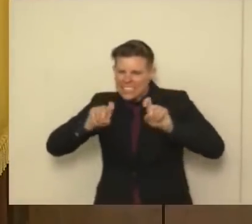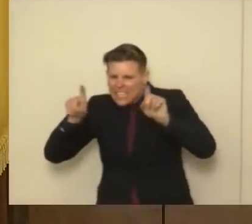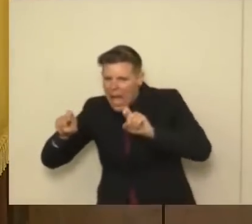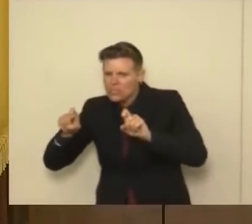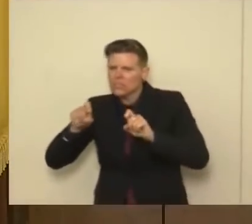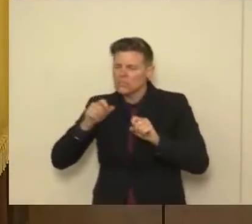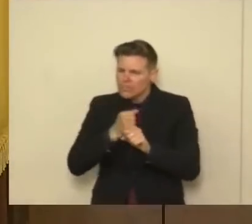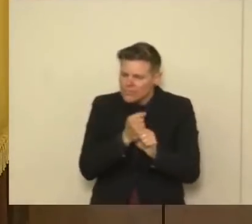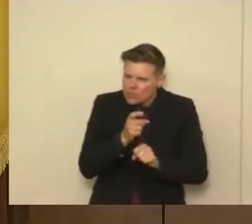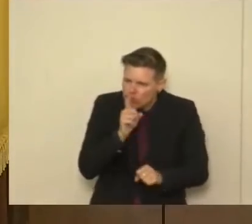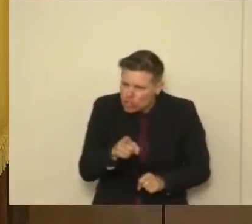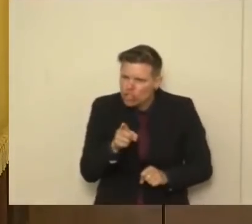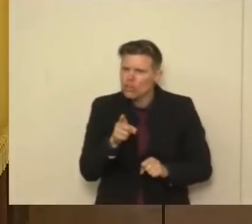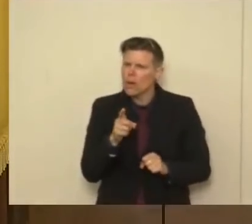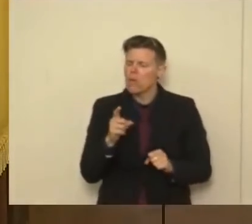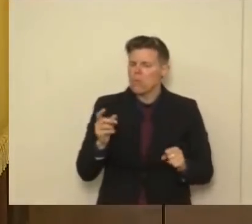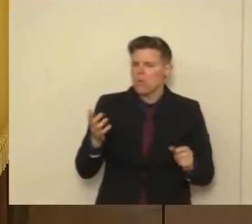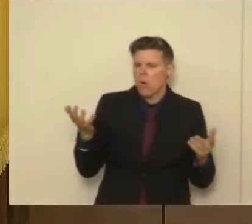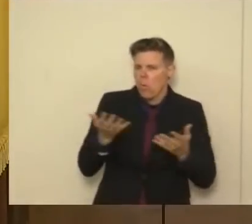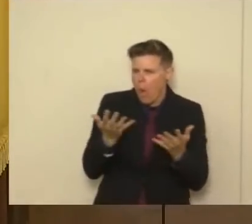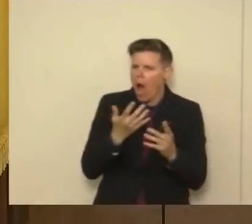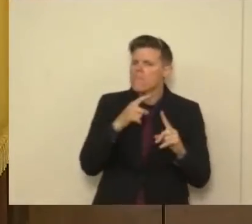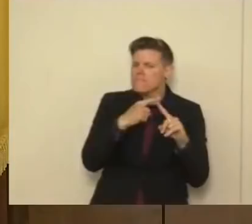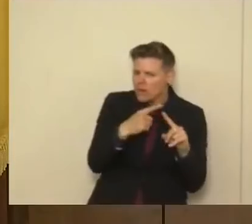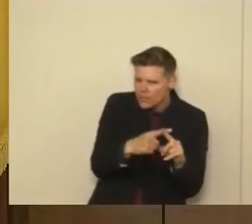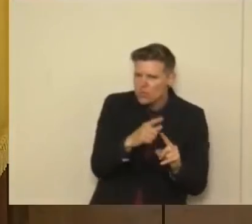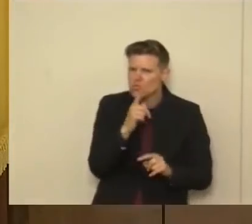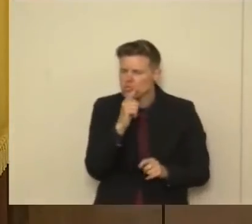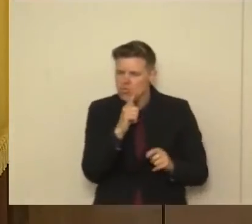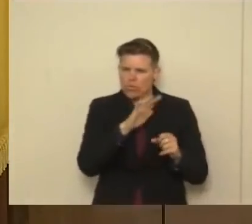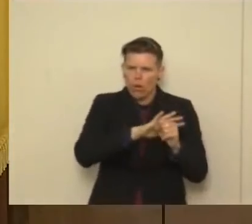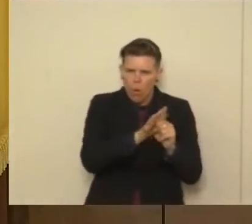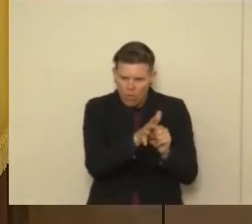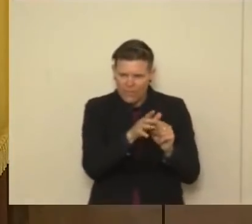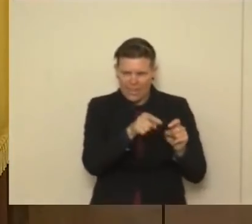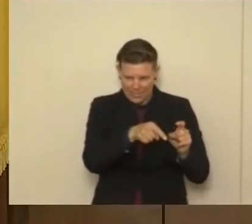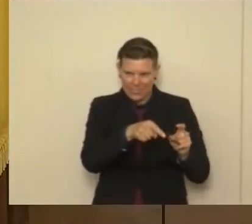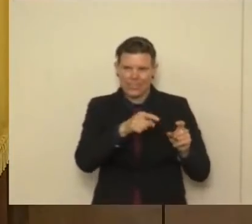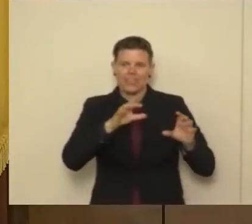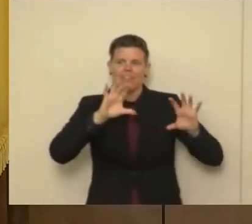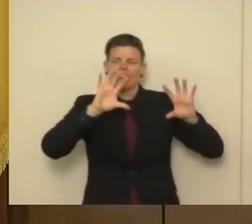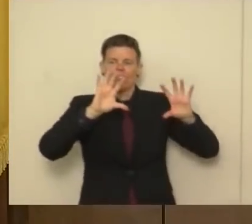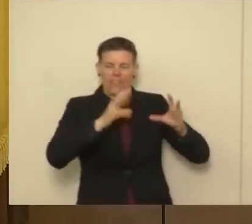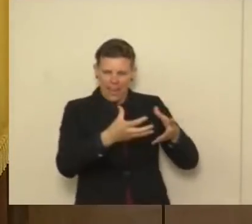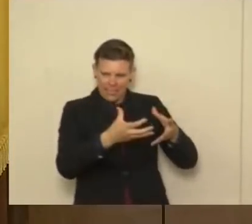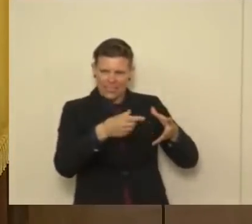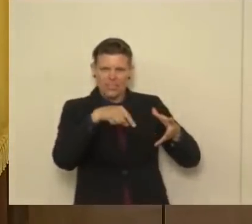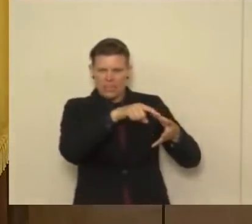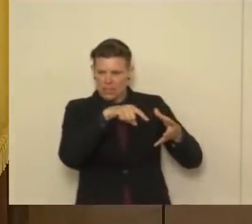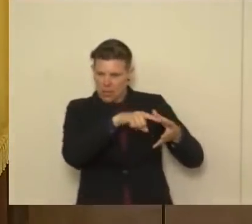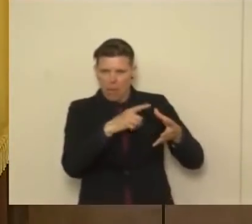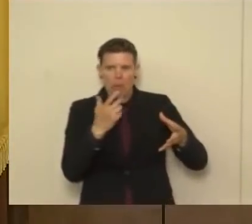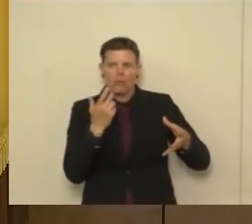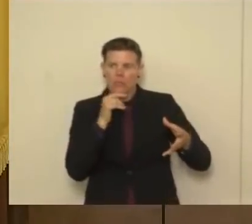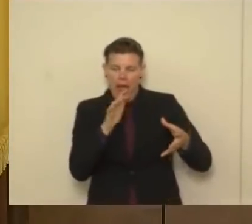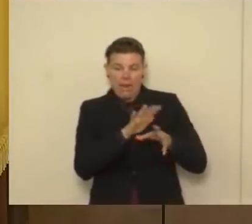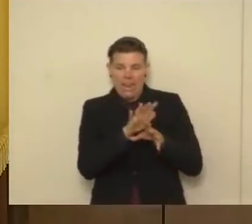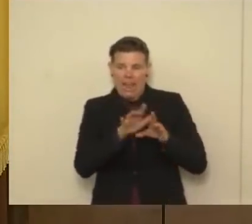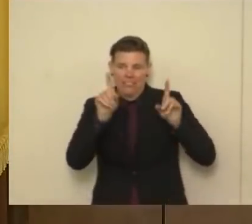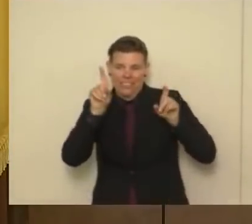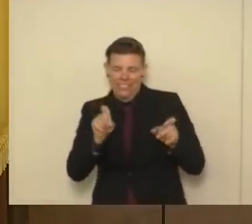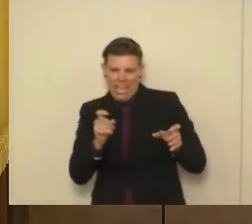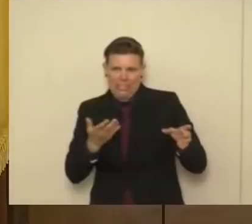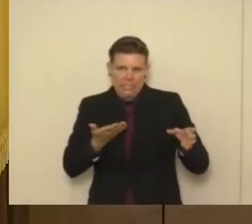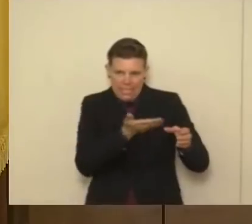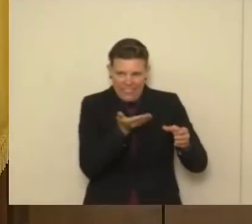who is positive. They're doing it because we don't have enough testing supplies in the country. And it's the only way now to kind of